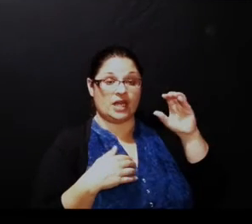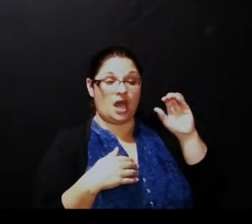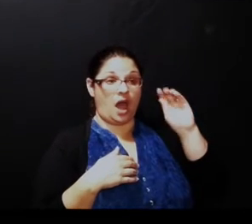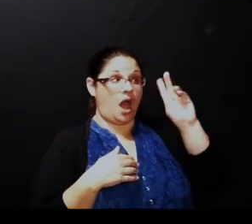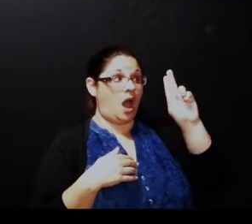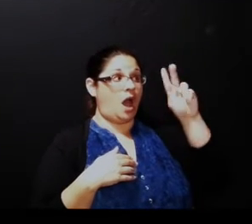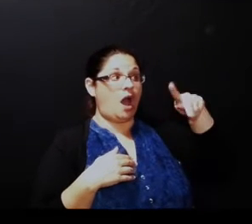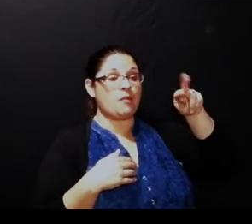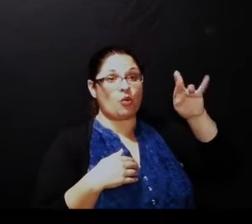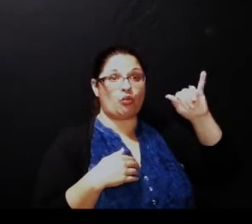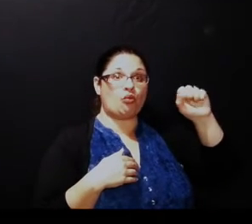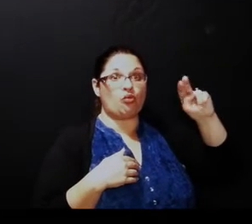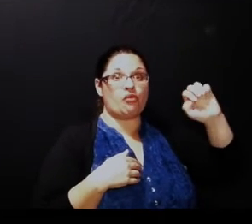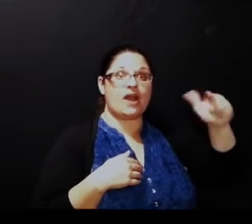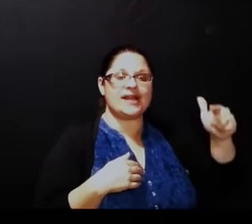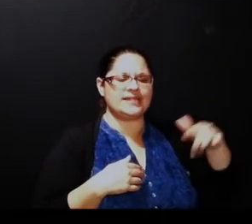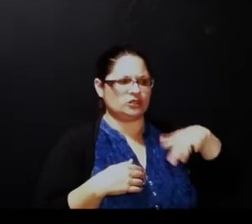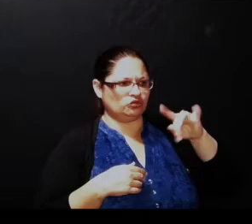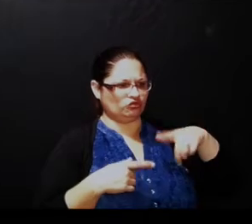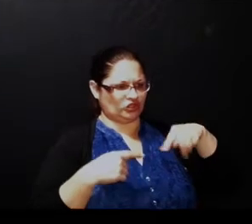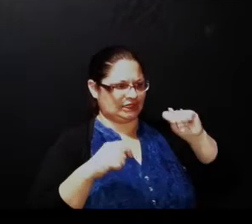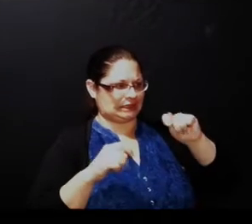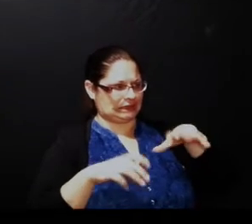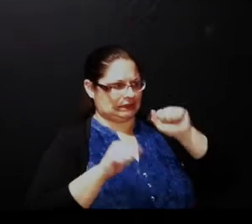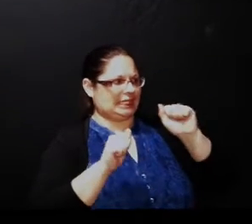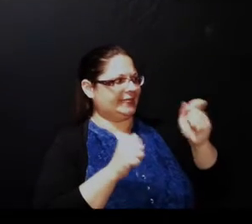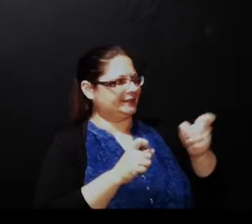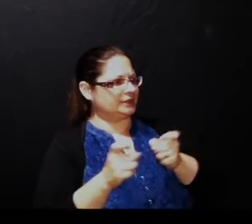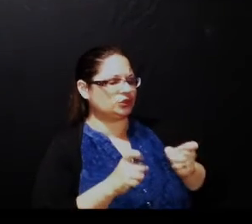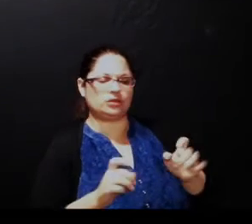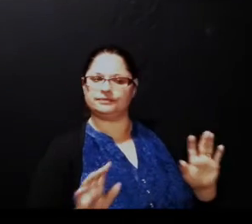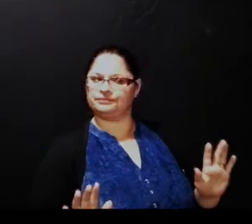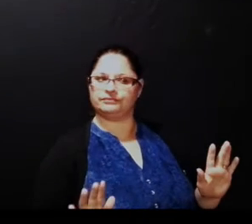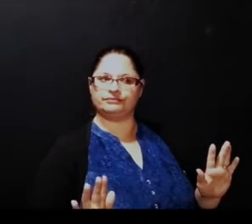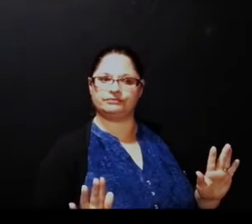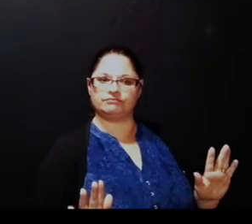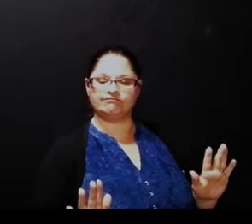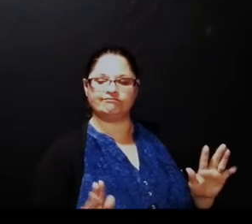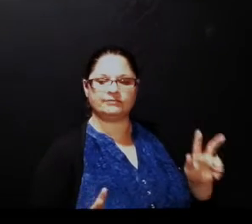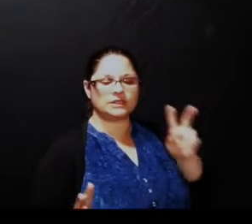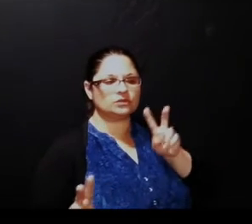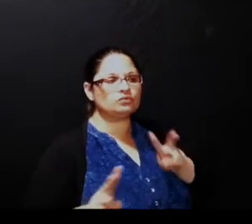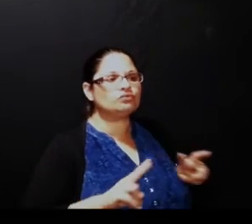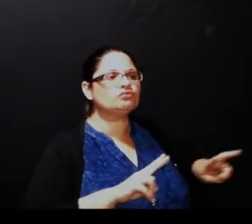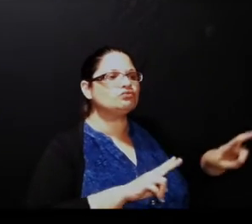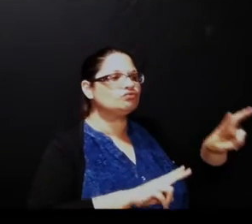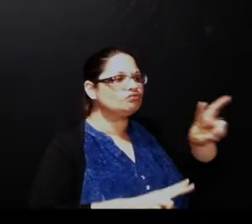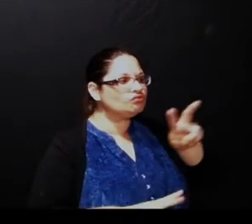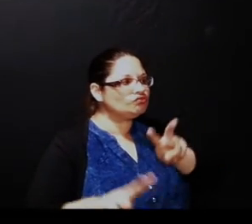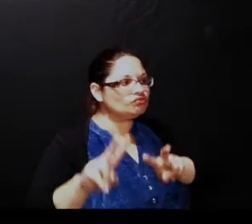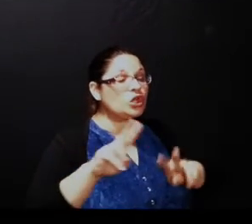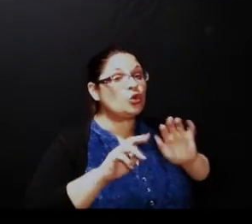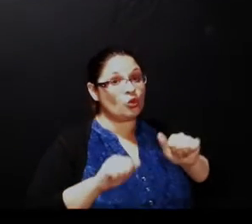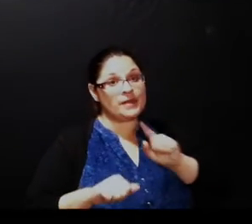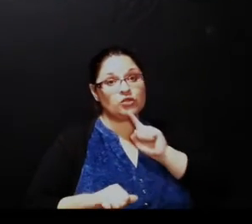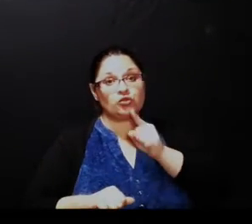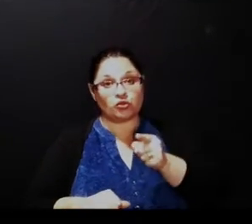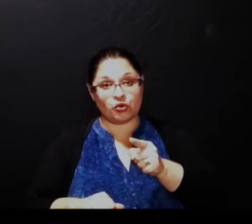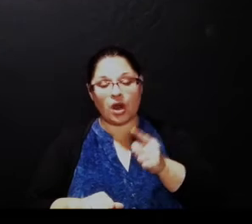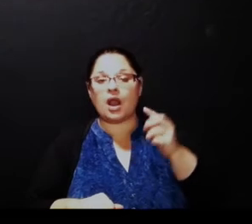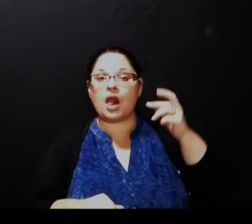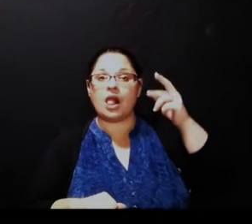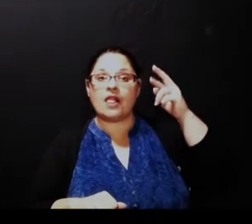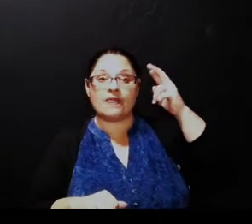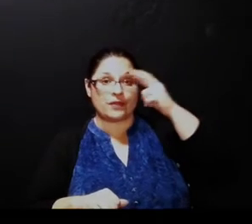they hated him as well. You can be sure that they were watching him coming into Jerusalem as all of this adoring multitude was surrounding